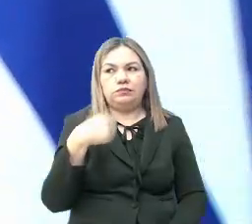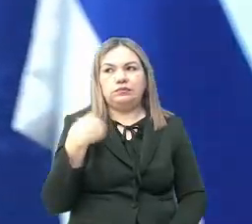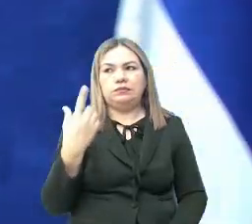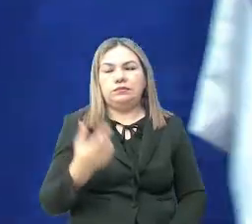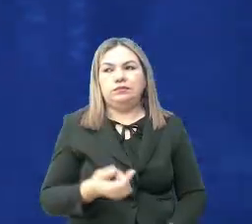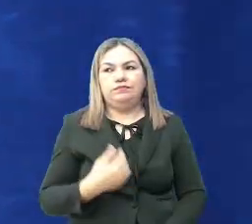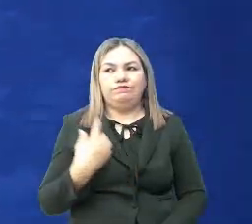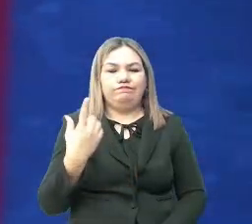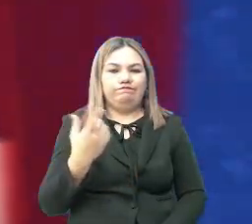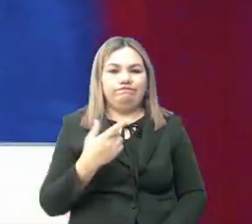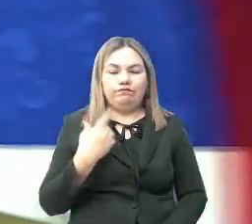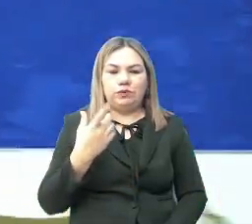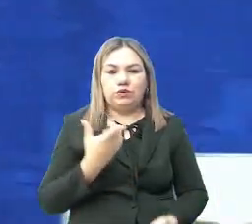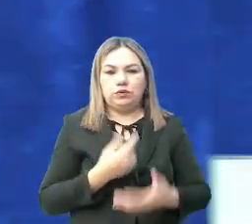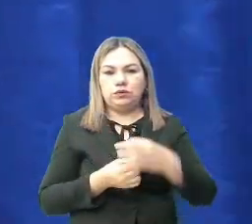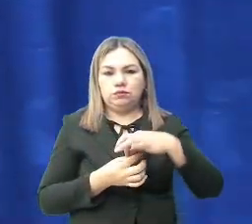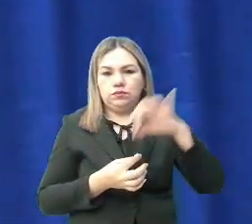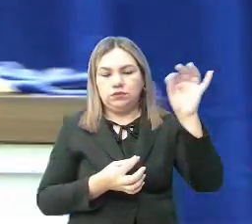claiming.